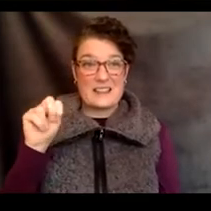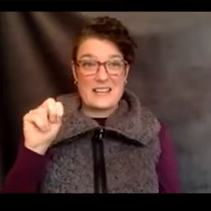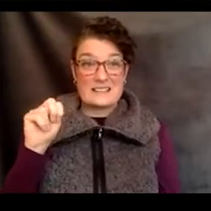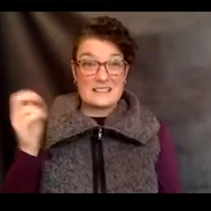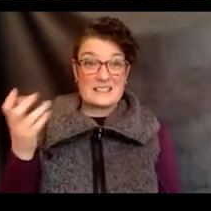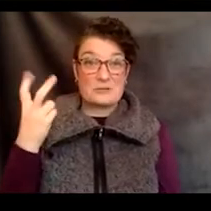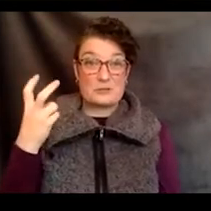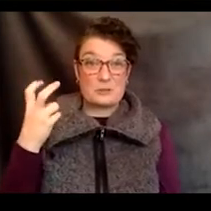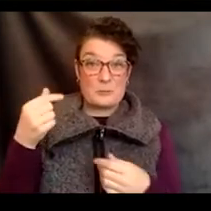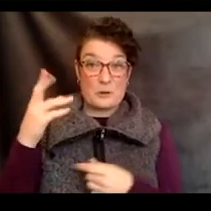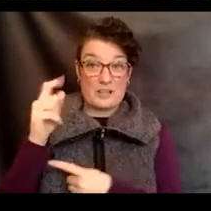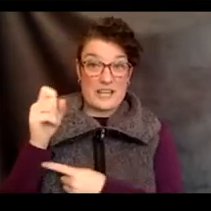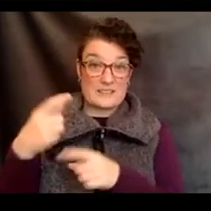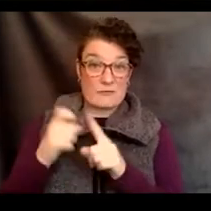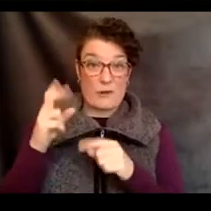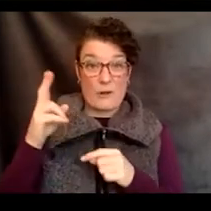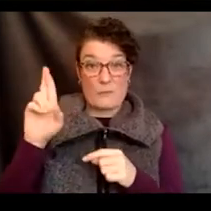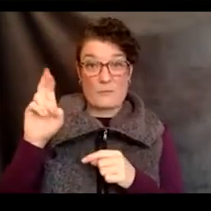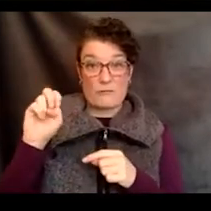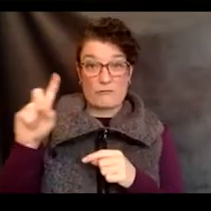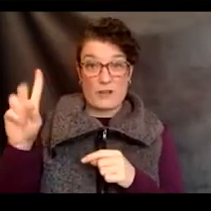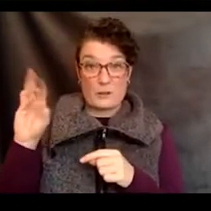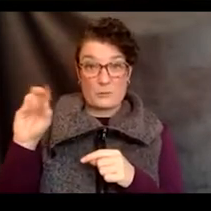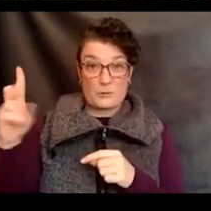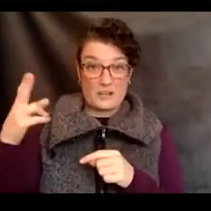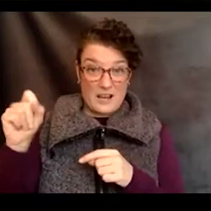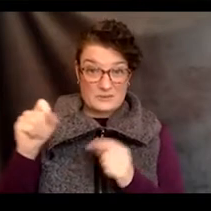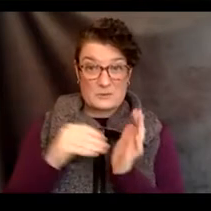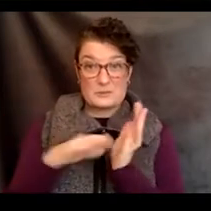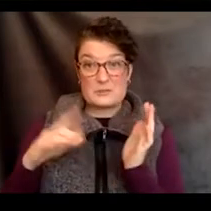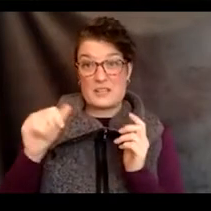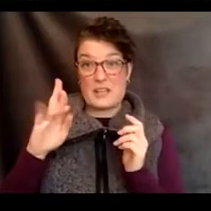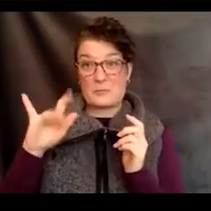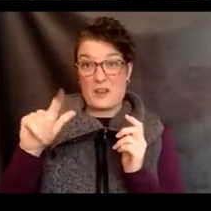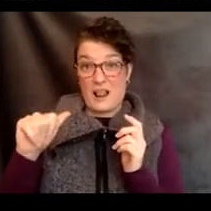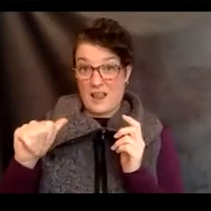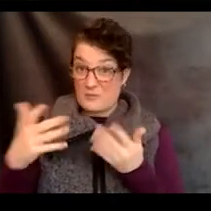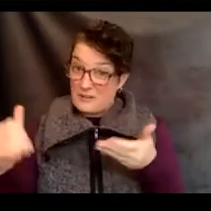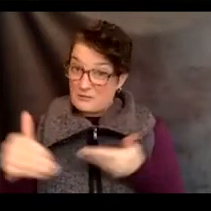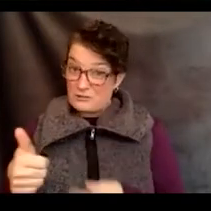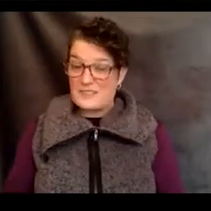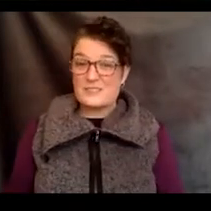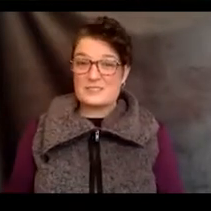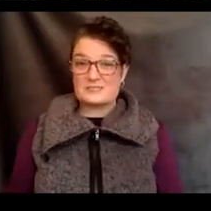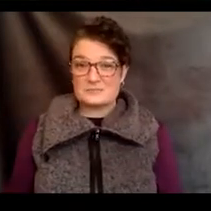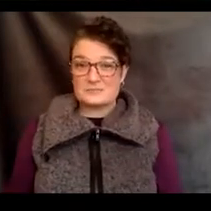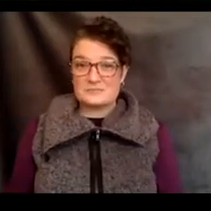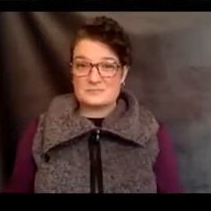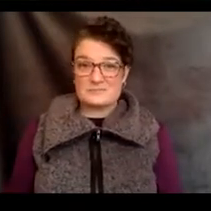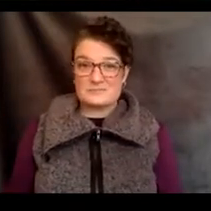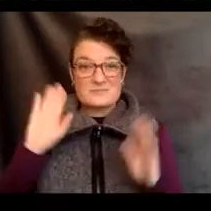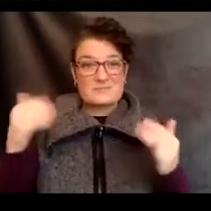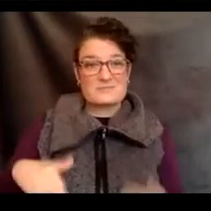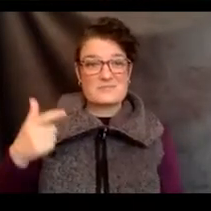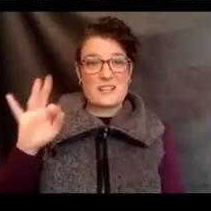guests joining us from Redwood High School, student Gabriela Rosenfeld. Gabriela, do you want to introduce yourself? Hi, I'm Gabriela Rosenfeld.